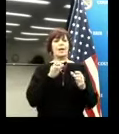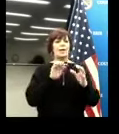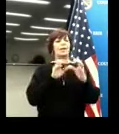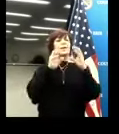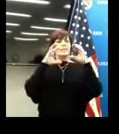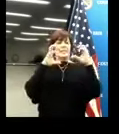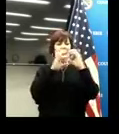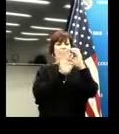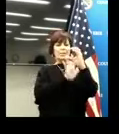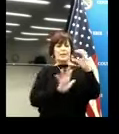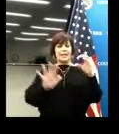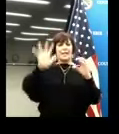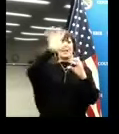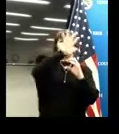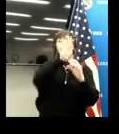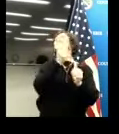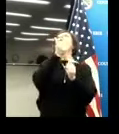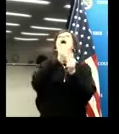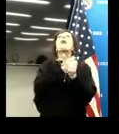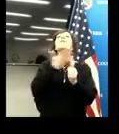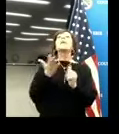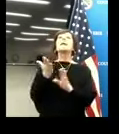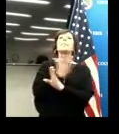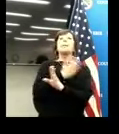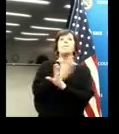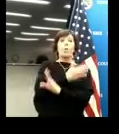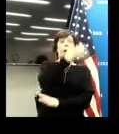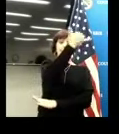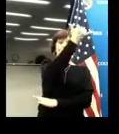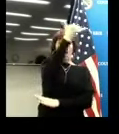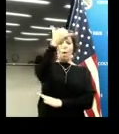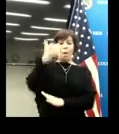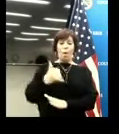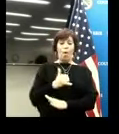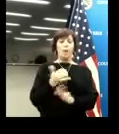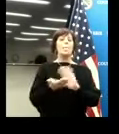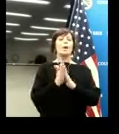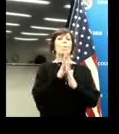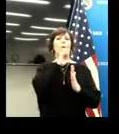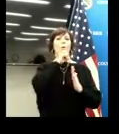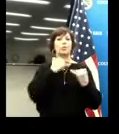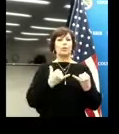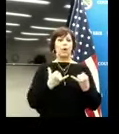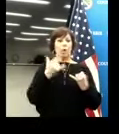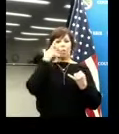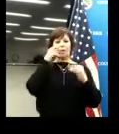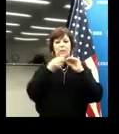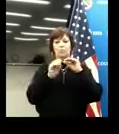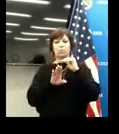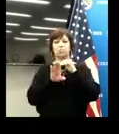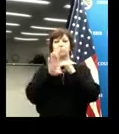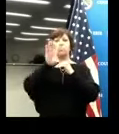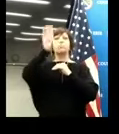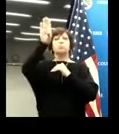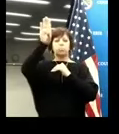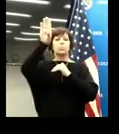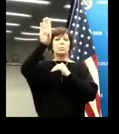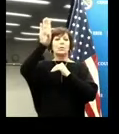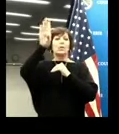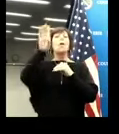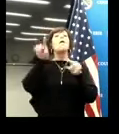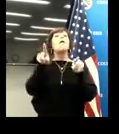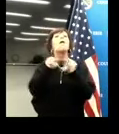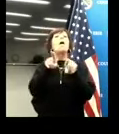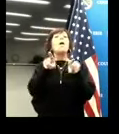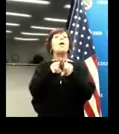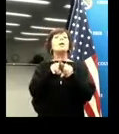zone. So everything that was previously in the yellow zone has been turned to orange based on the rapid increase infection rate, and also